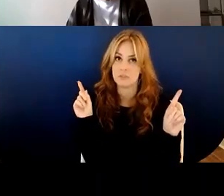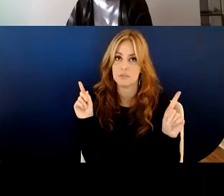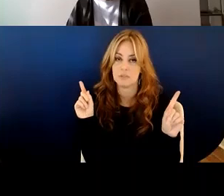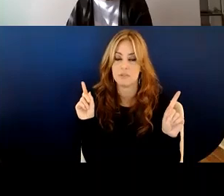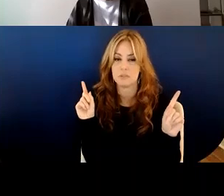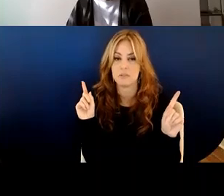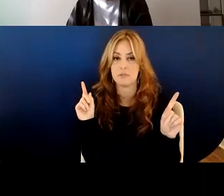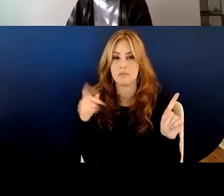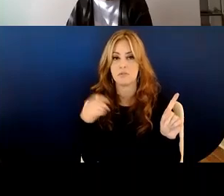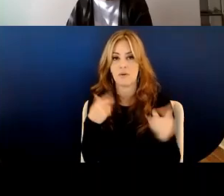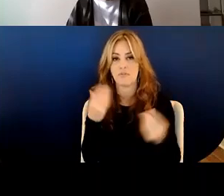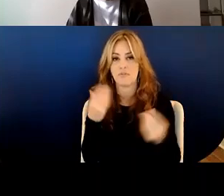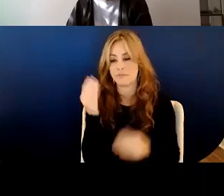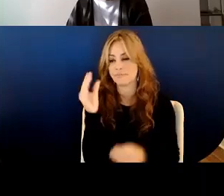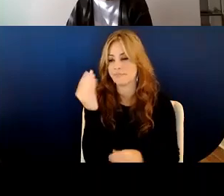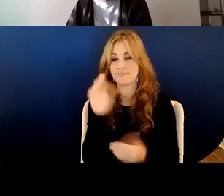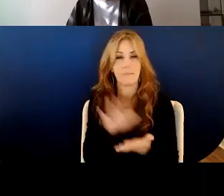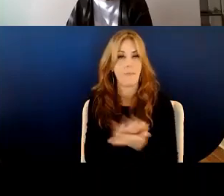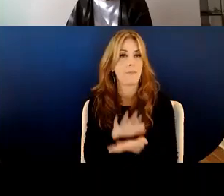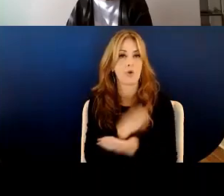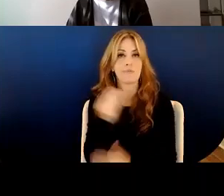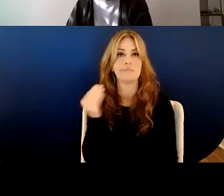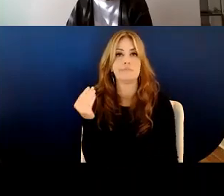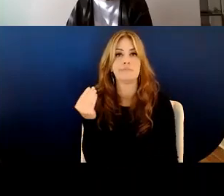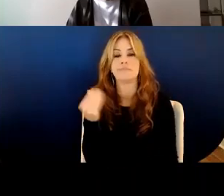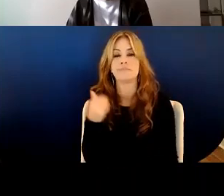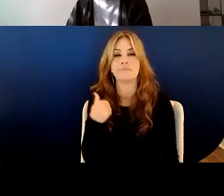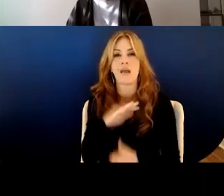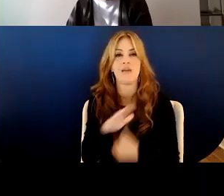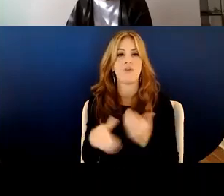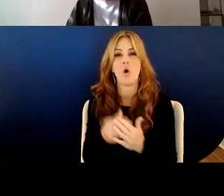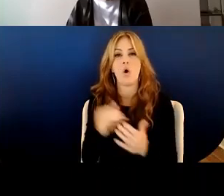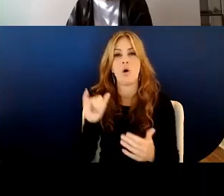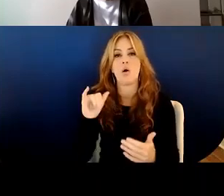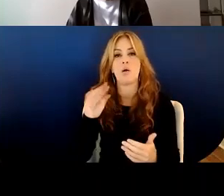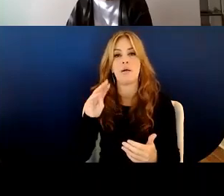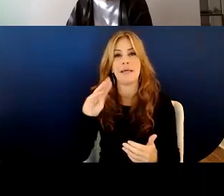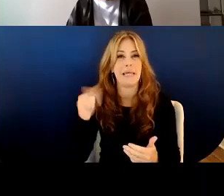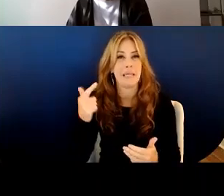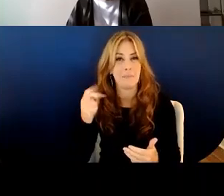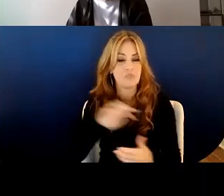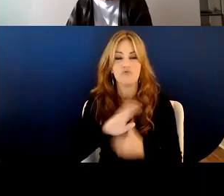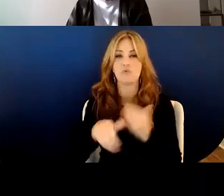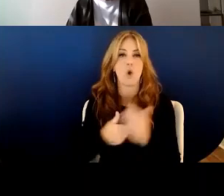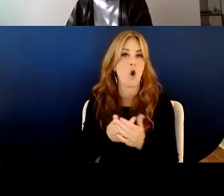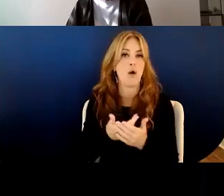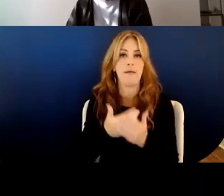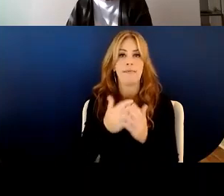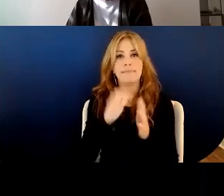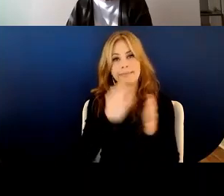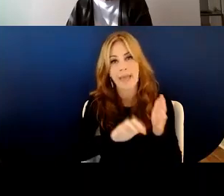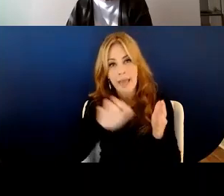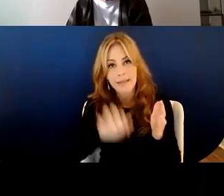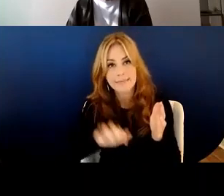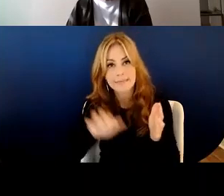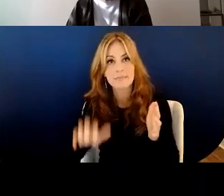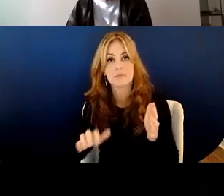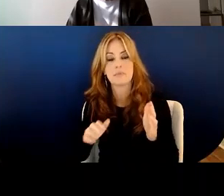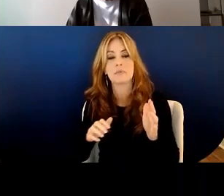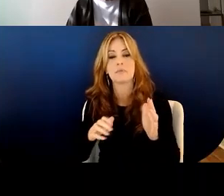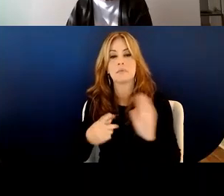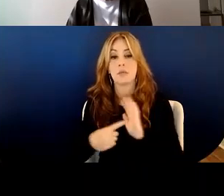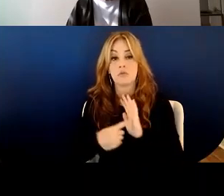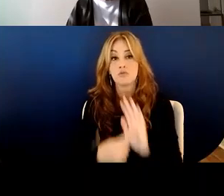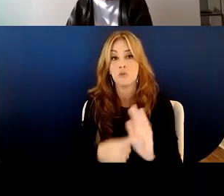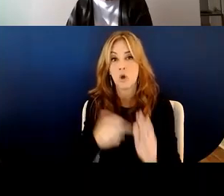a paper that has all the images and all the texts and exhibits, it'll display the